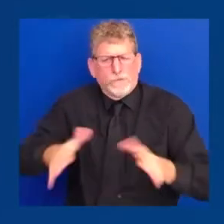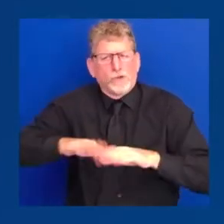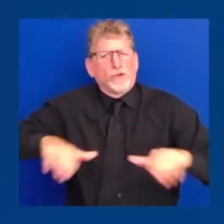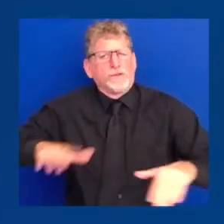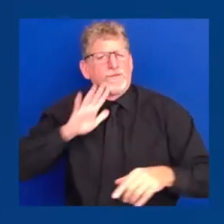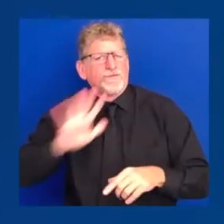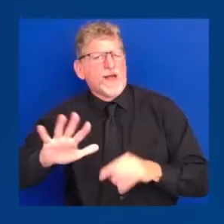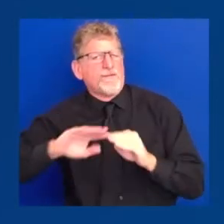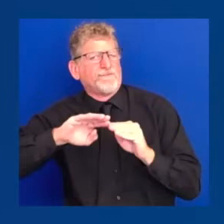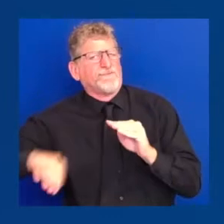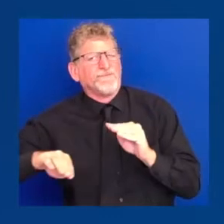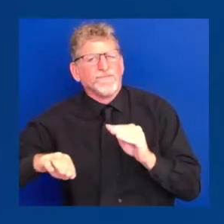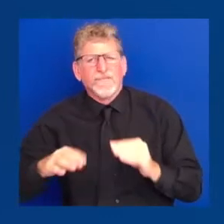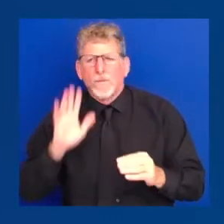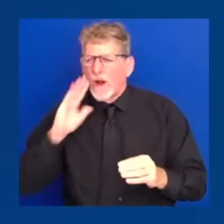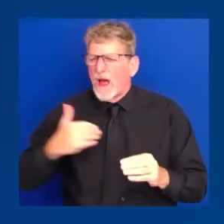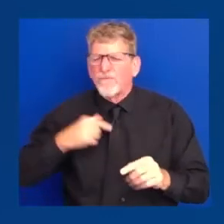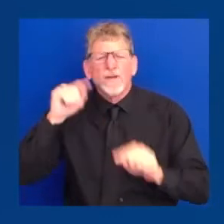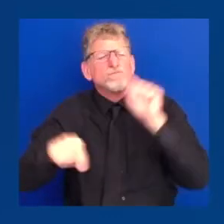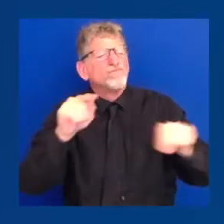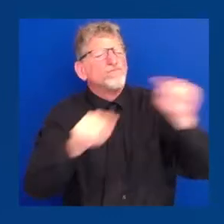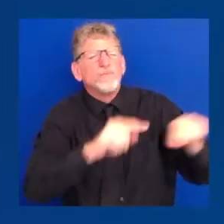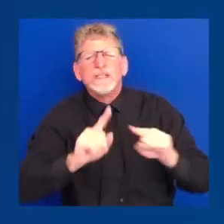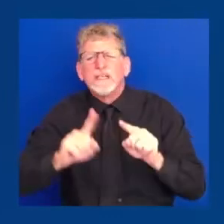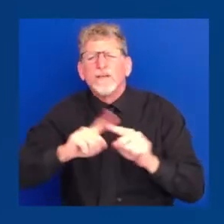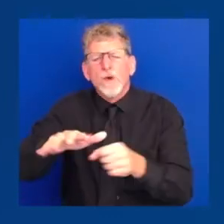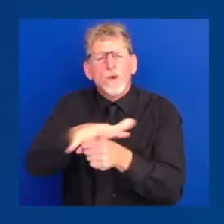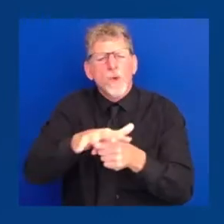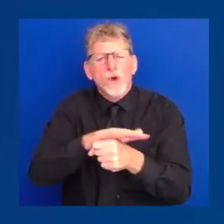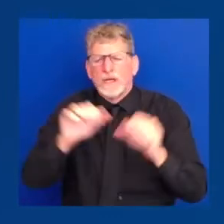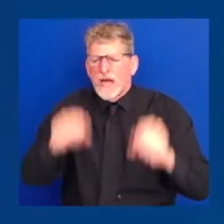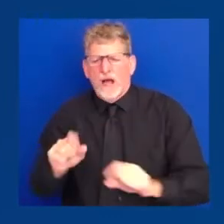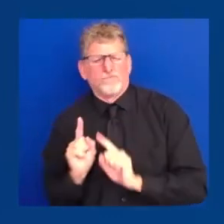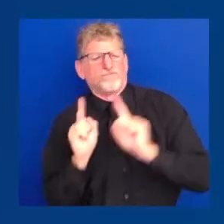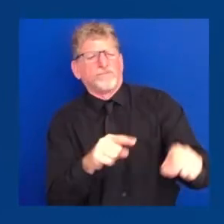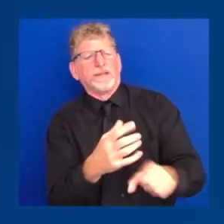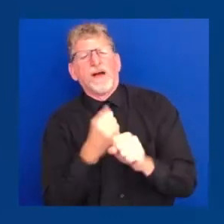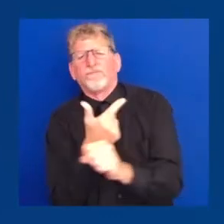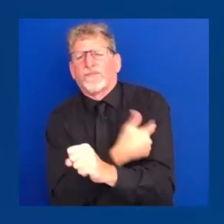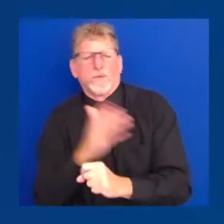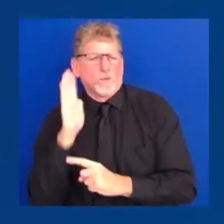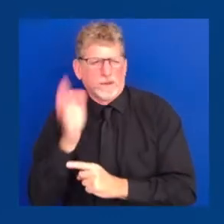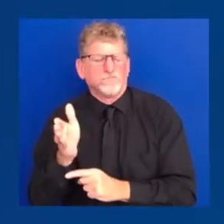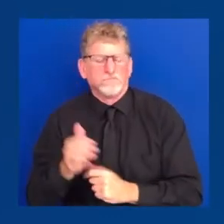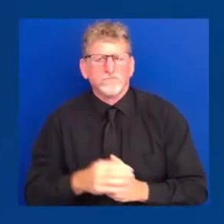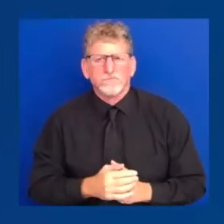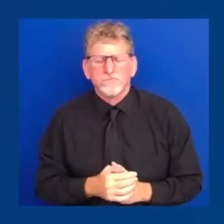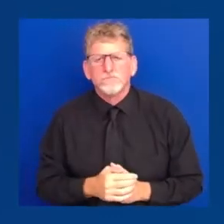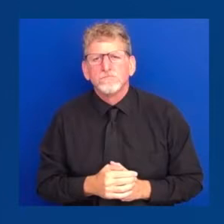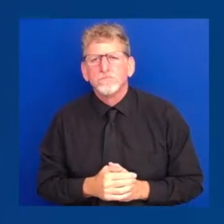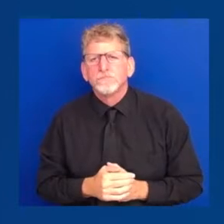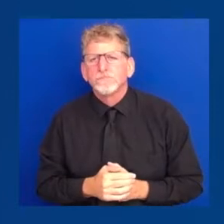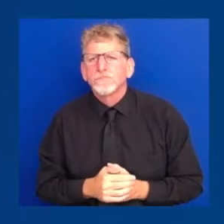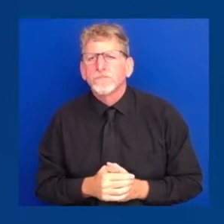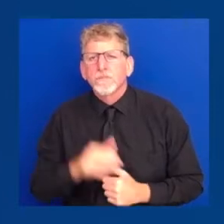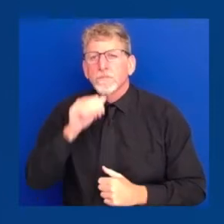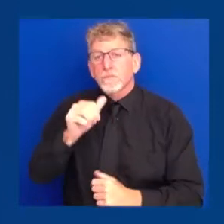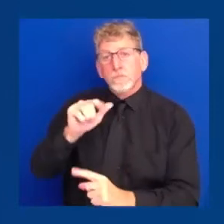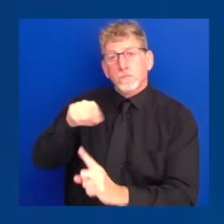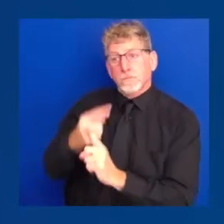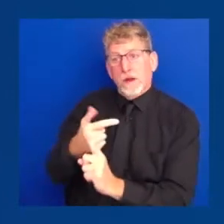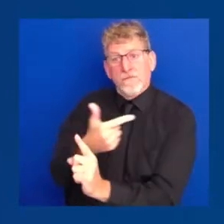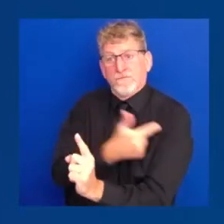country. In addition to vaccines and boosters, we have filled our nation's medicine cabinet with effective treatments